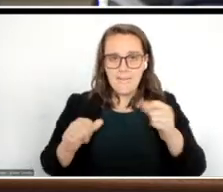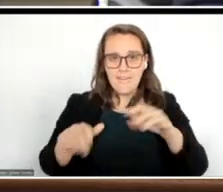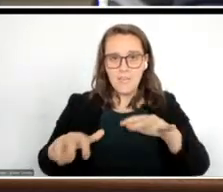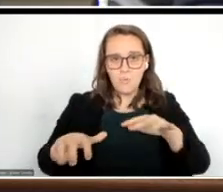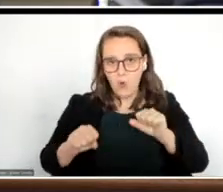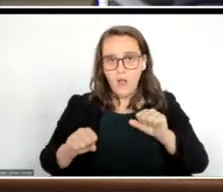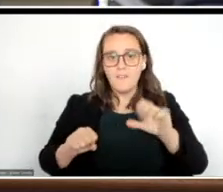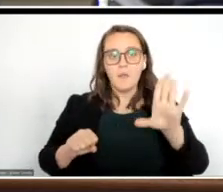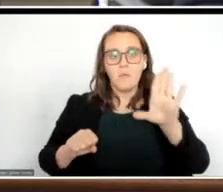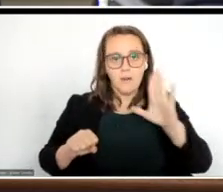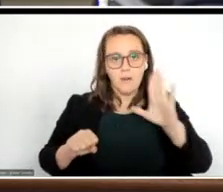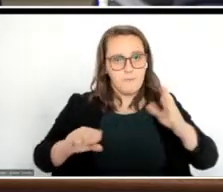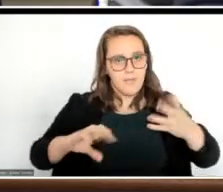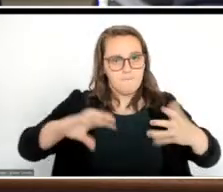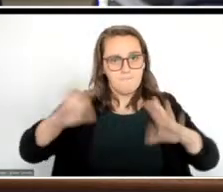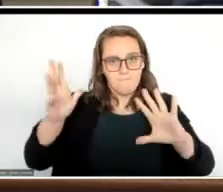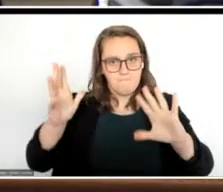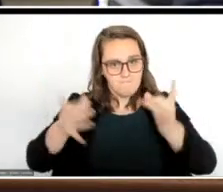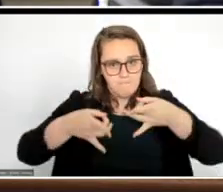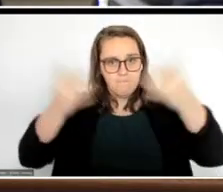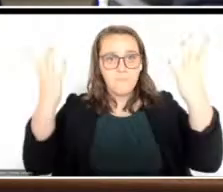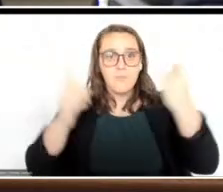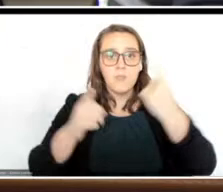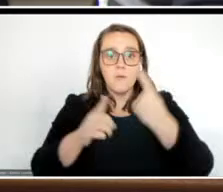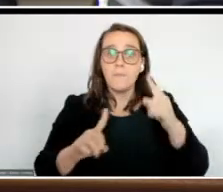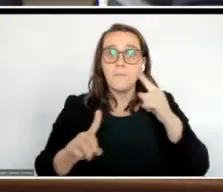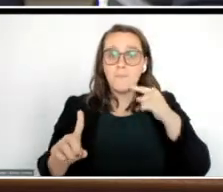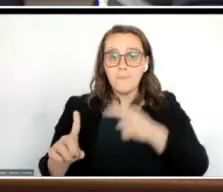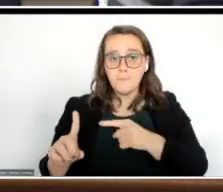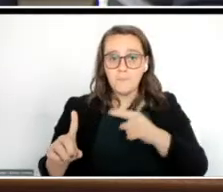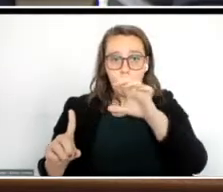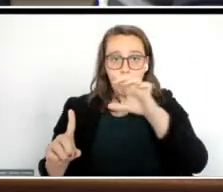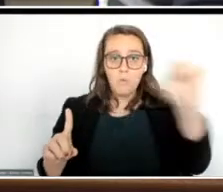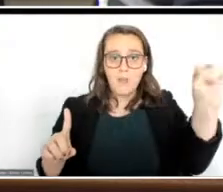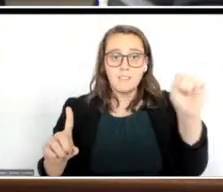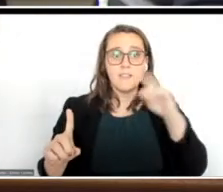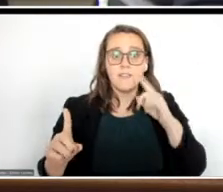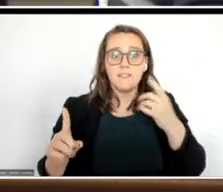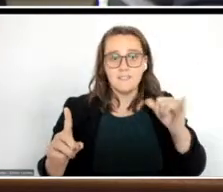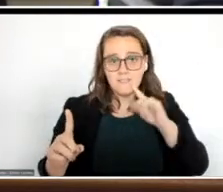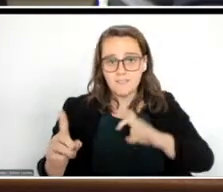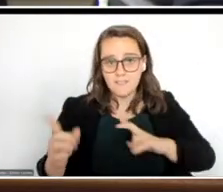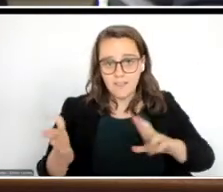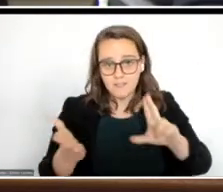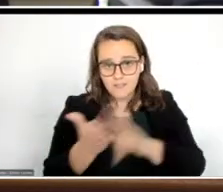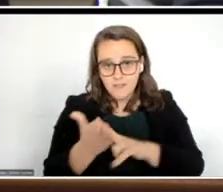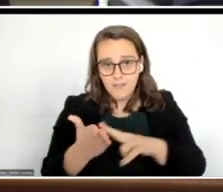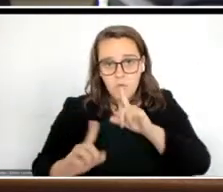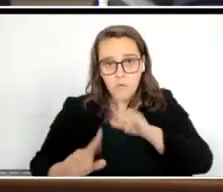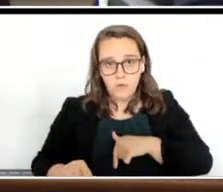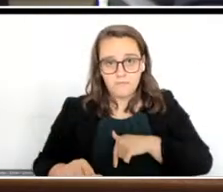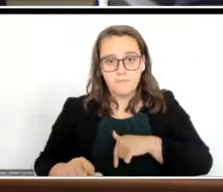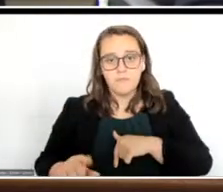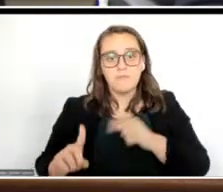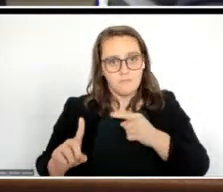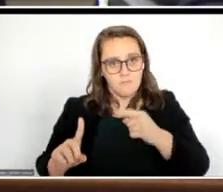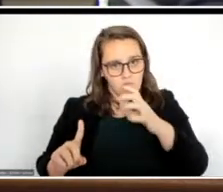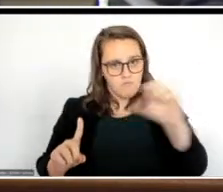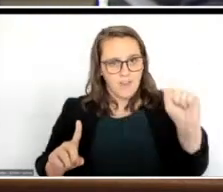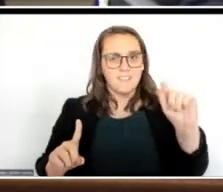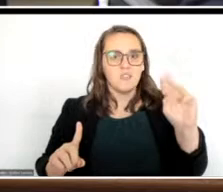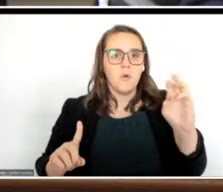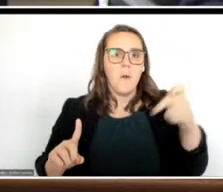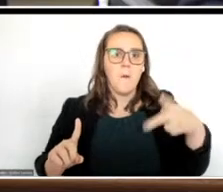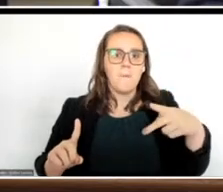catastrophic. And yet, President Trump signed the order. These are the highly consequential actions of a president who knows his term will shortly